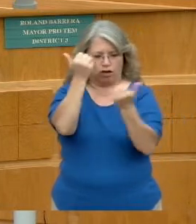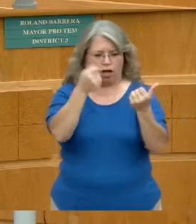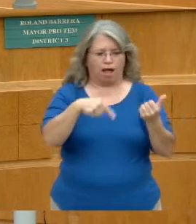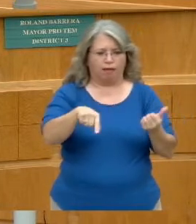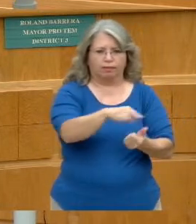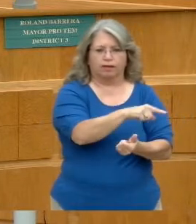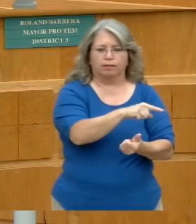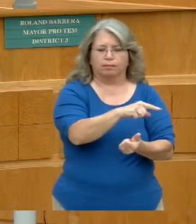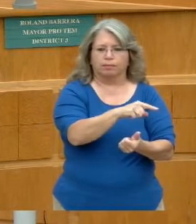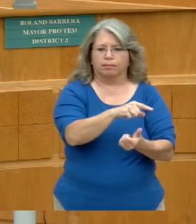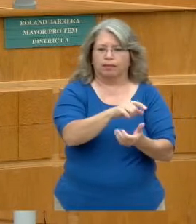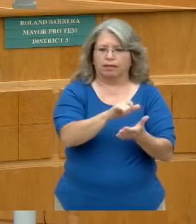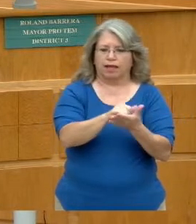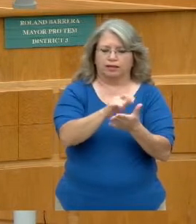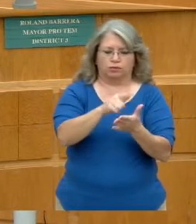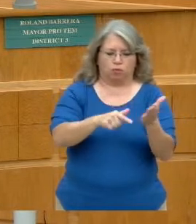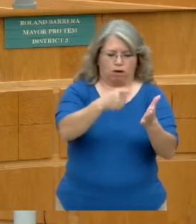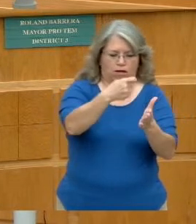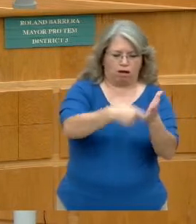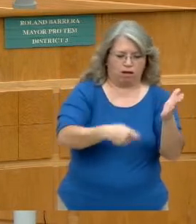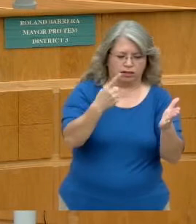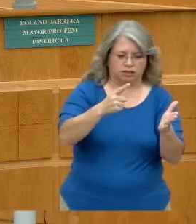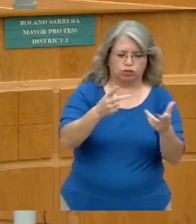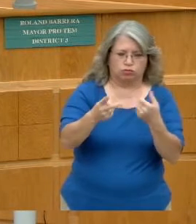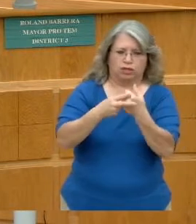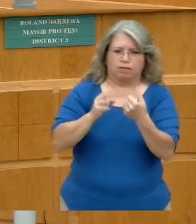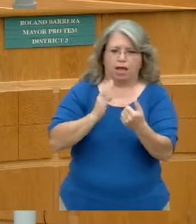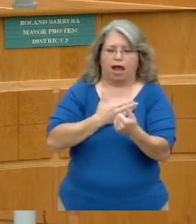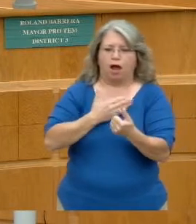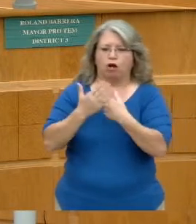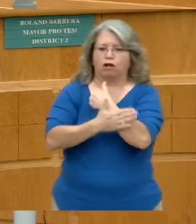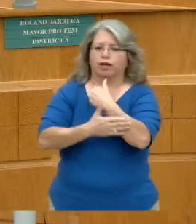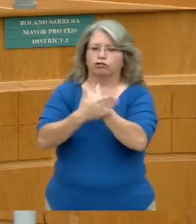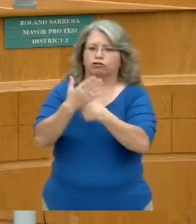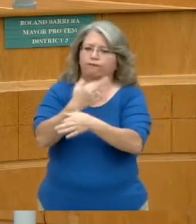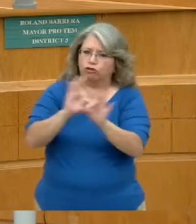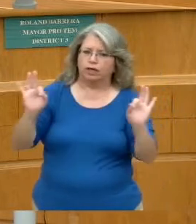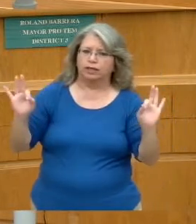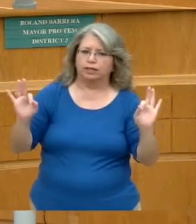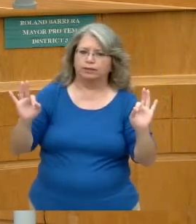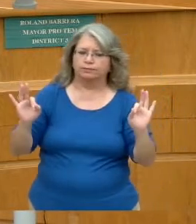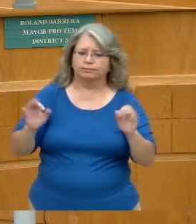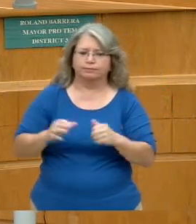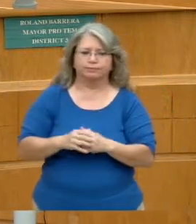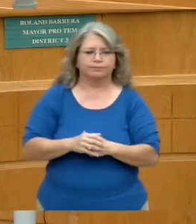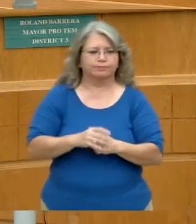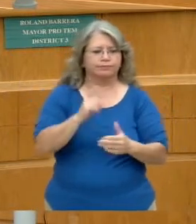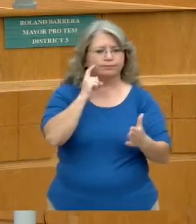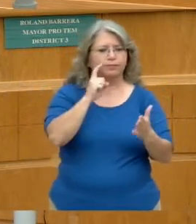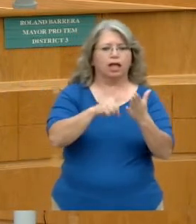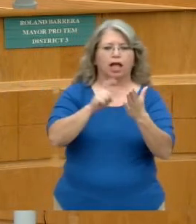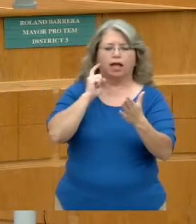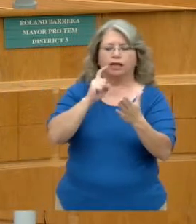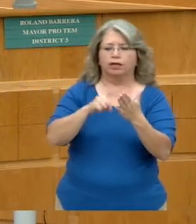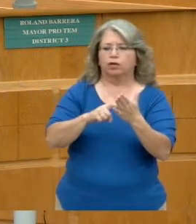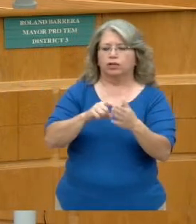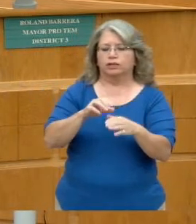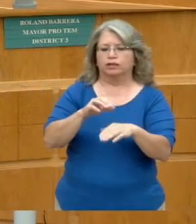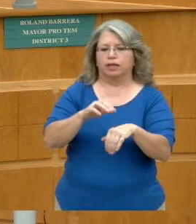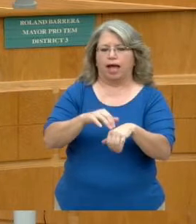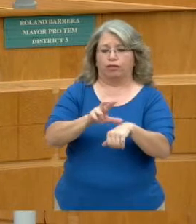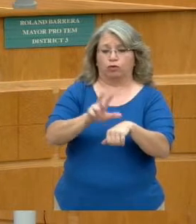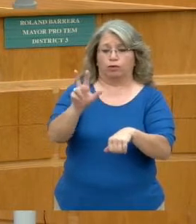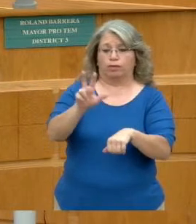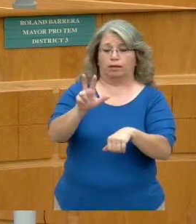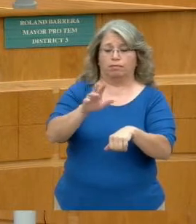and undivided republic. I noticed that online throughout the nation, at 3 p.m. on Memorial Day, there'll